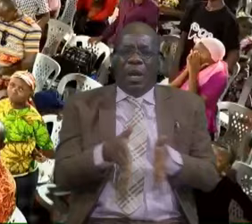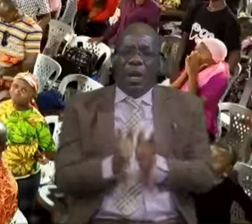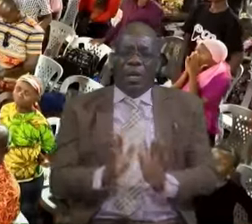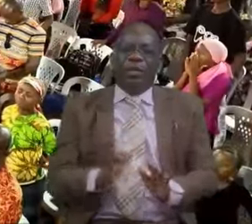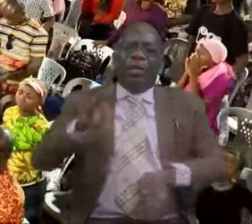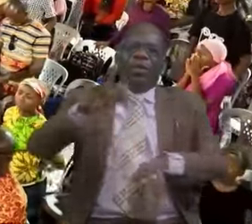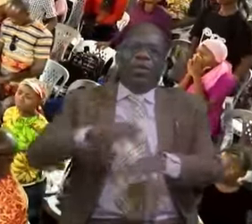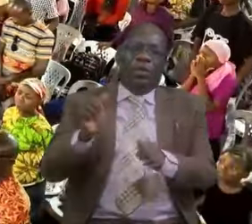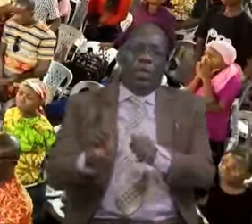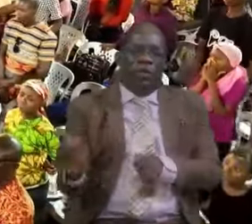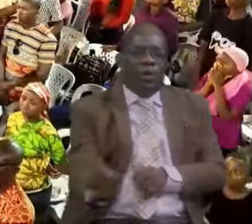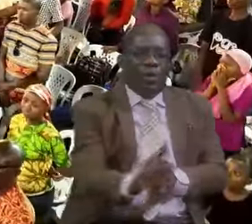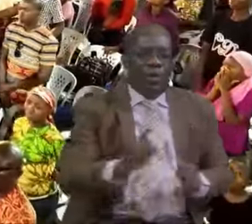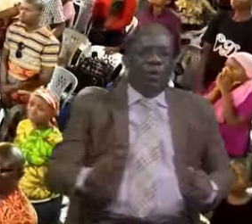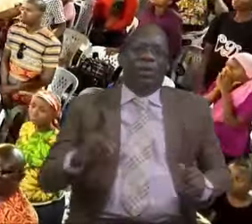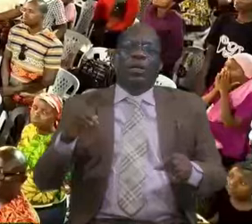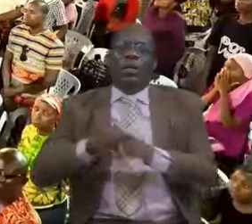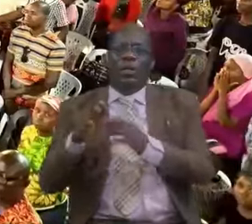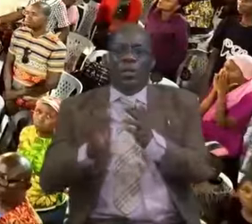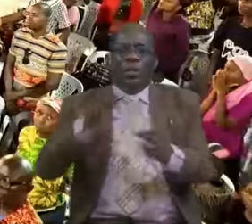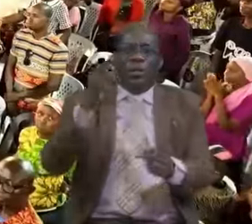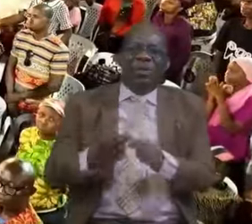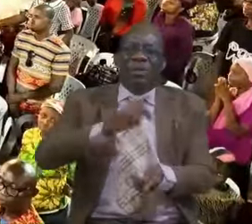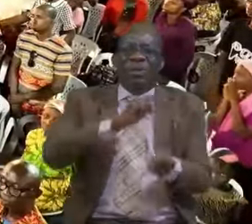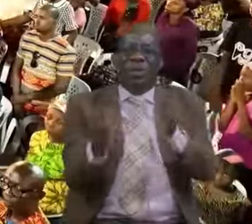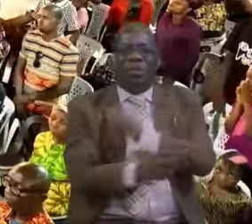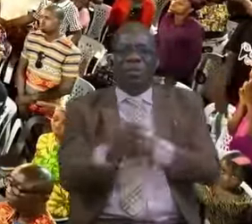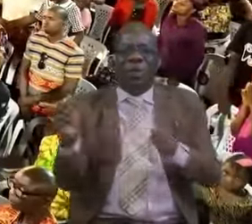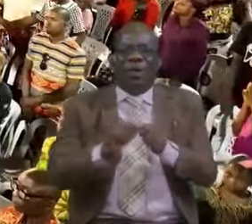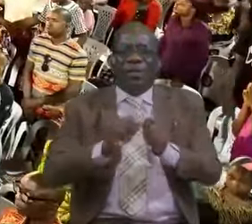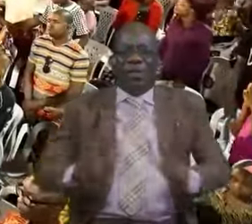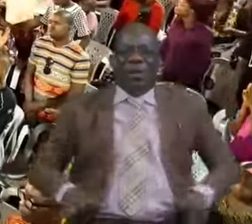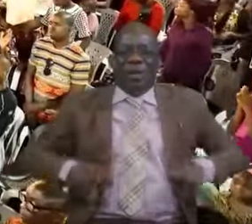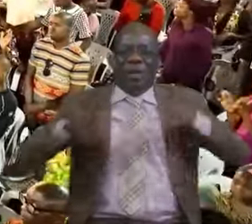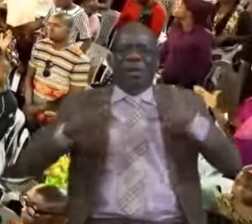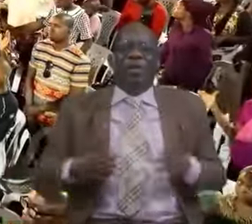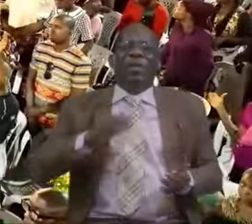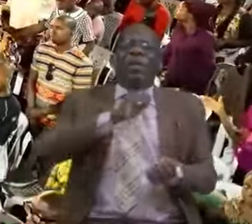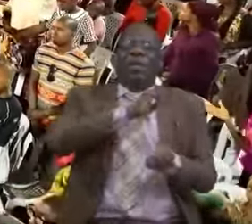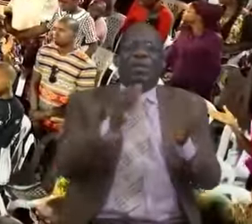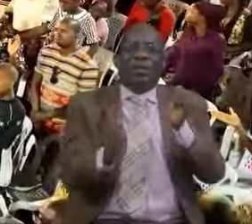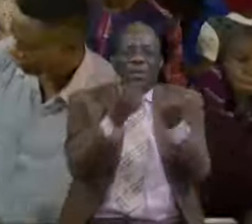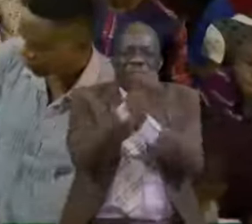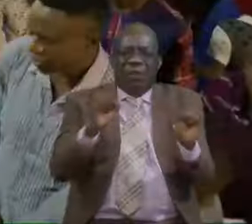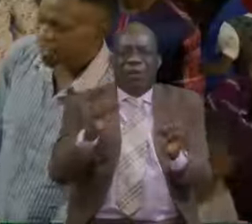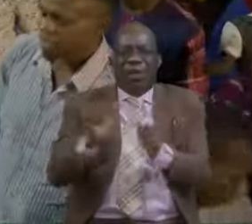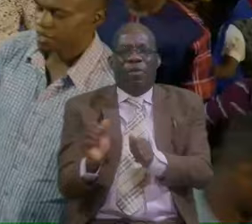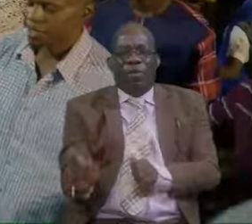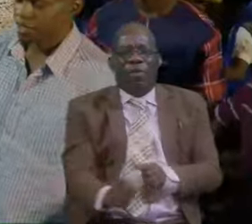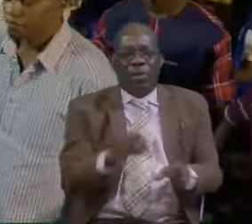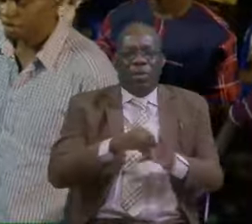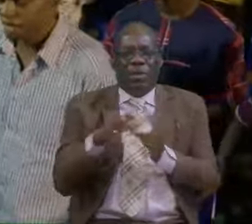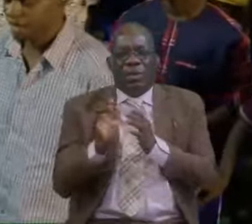life. Transform every life. Save everyone in Jesus'